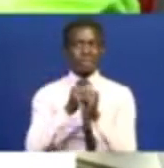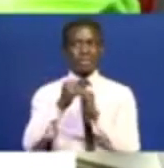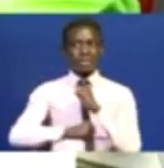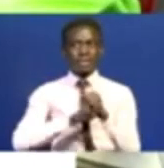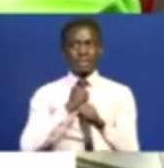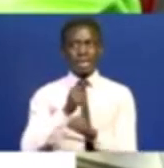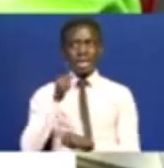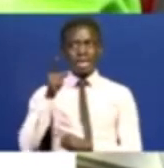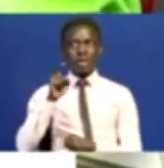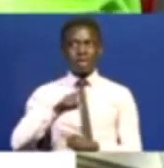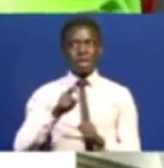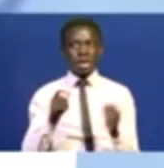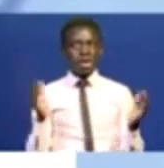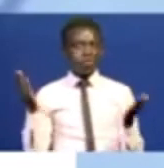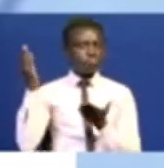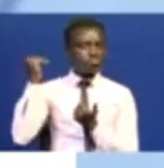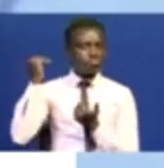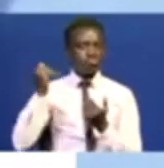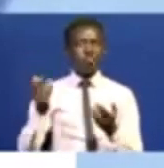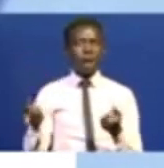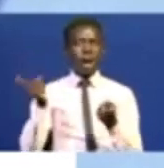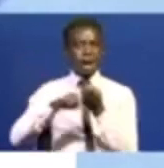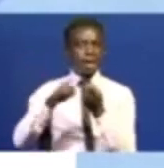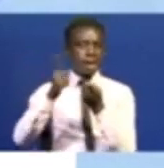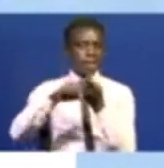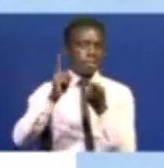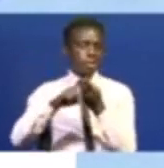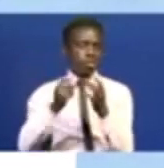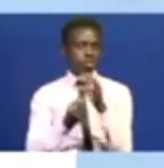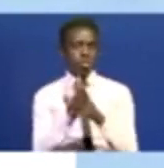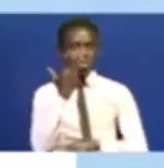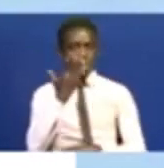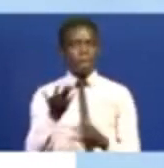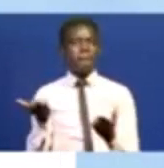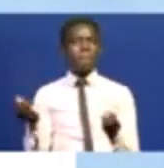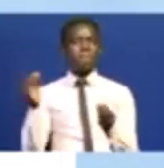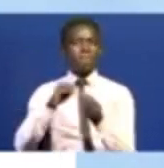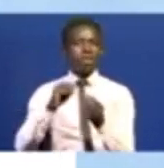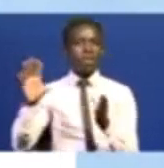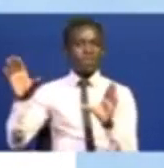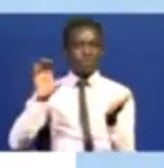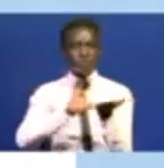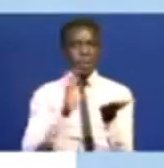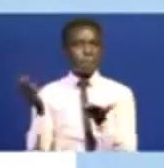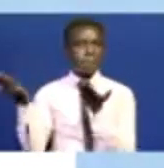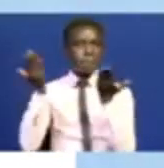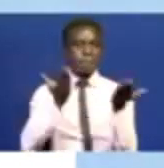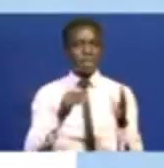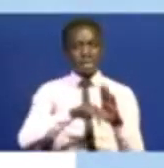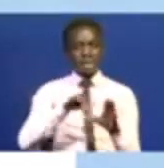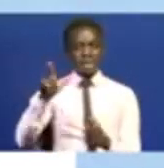is expected to spur growth and attract more foreign investments into the sector. Alan Aoko, Lunchtime News.